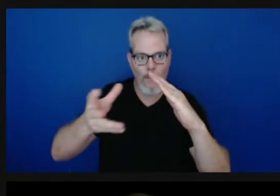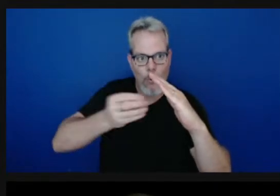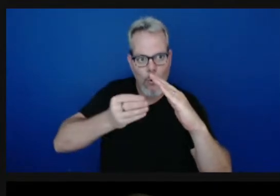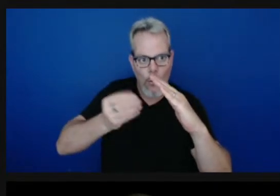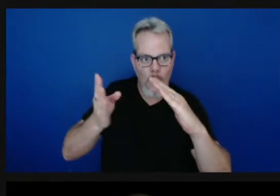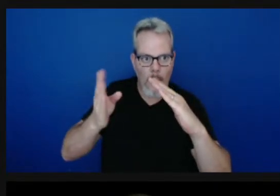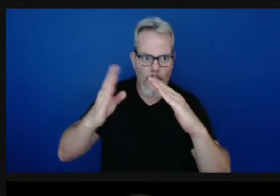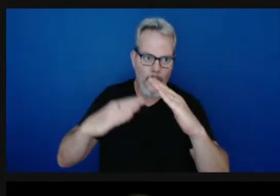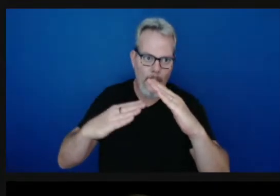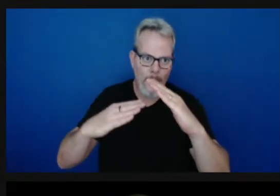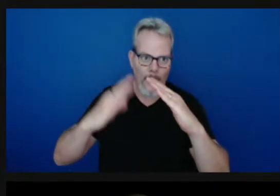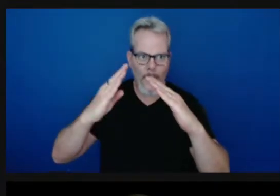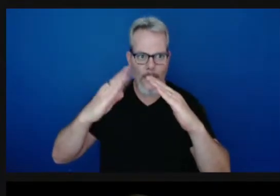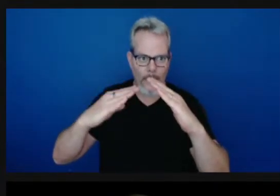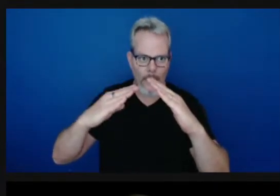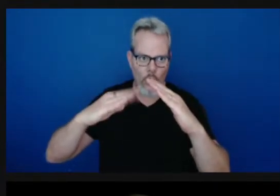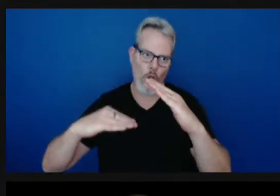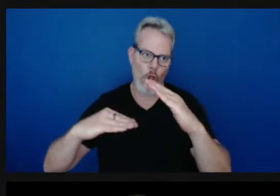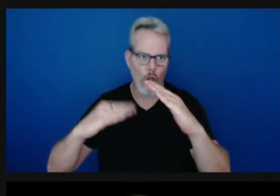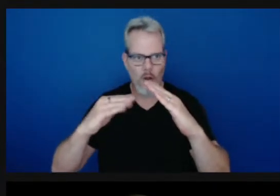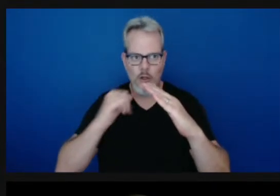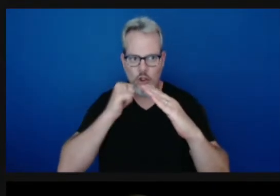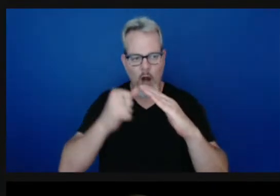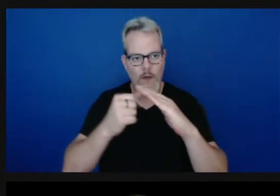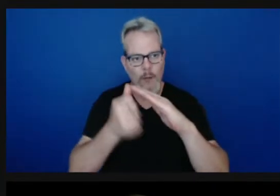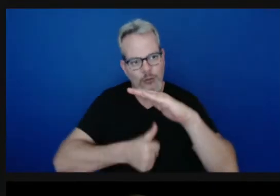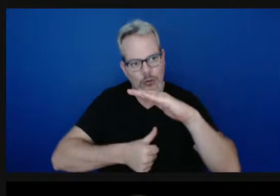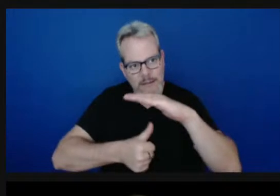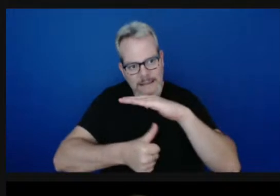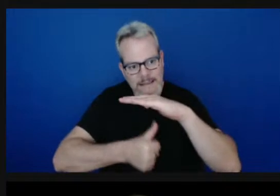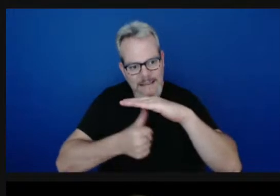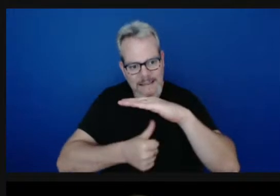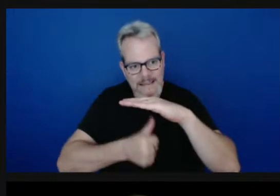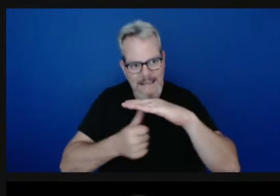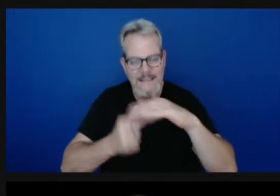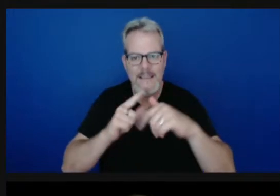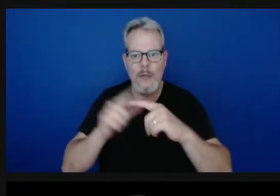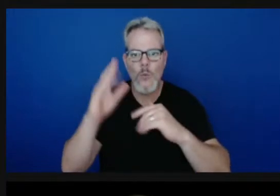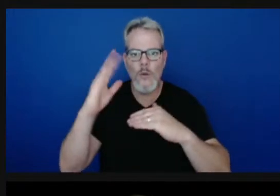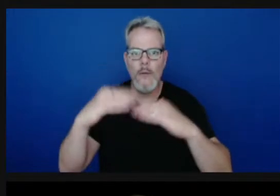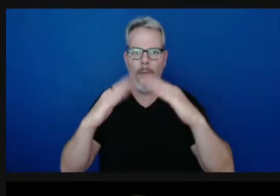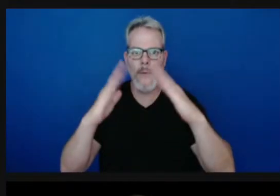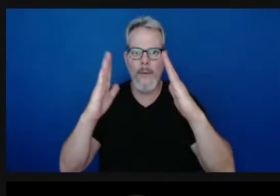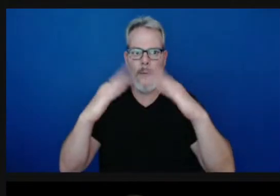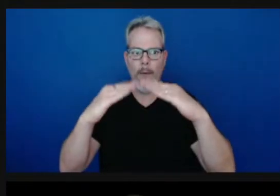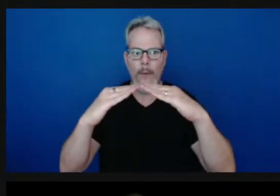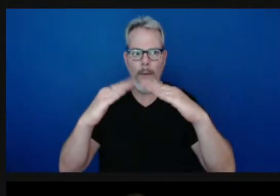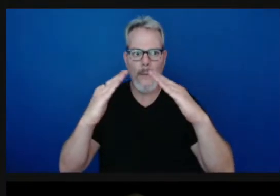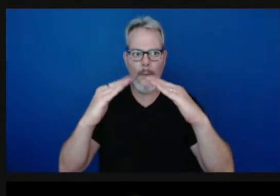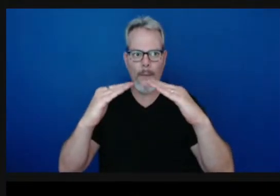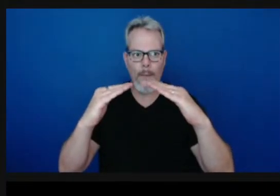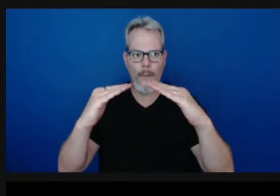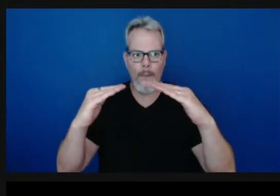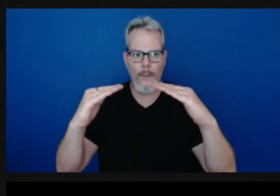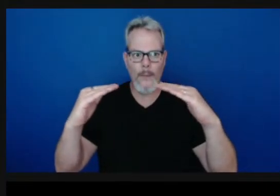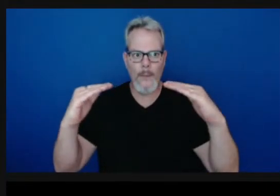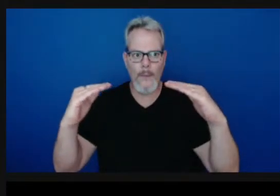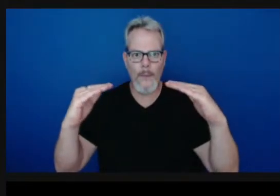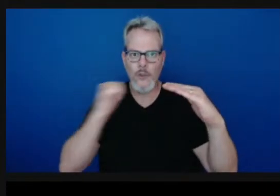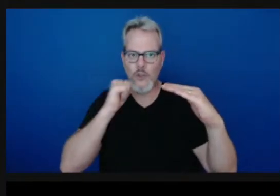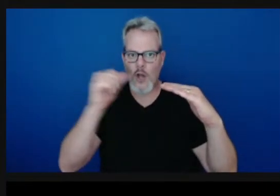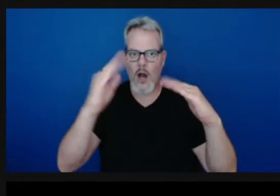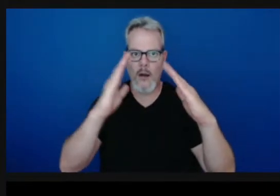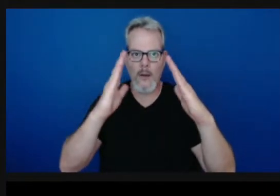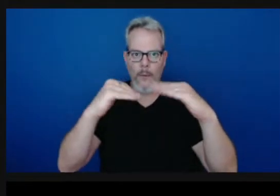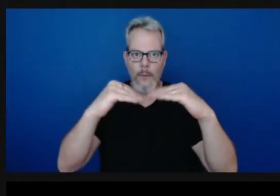it from below and causing it to bulge up. In that case, you expect it to actually rise and spread, not fall and spread.